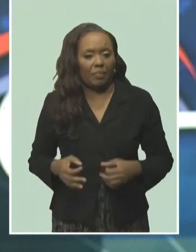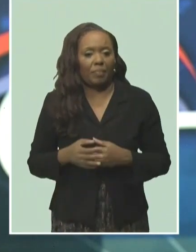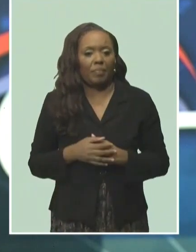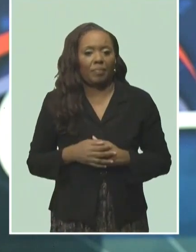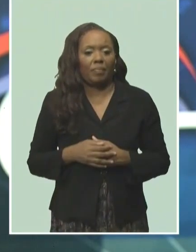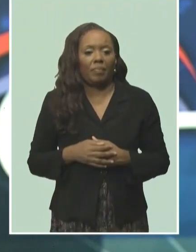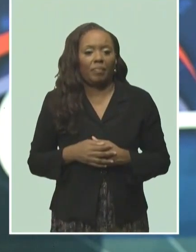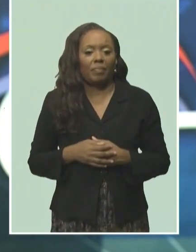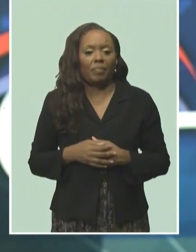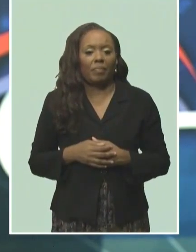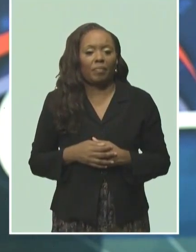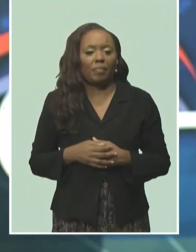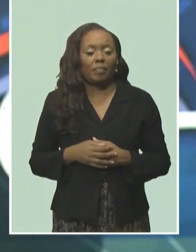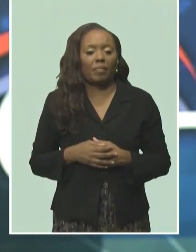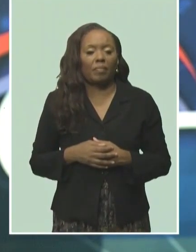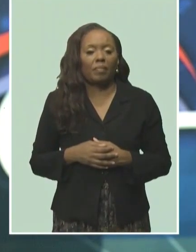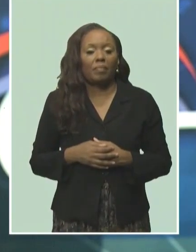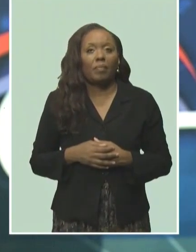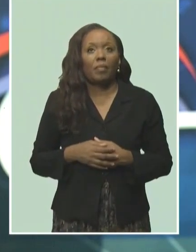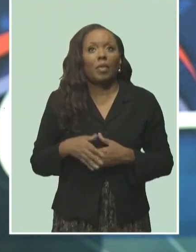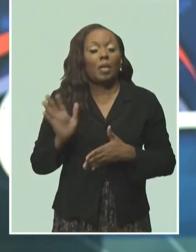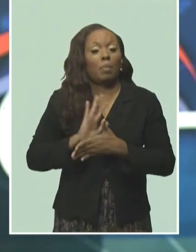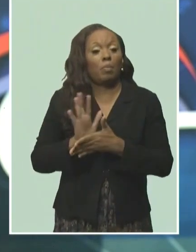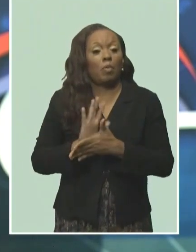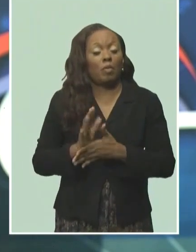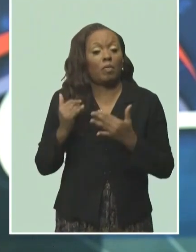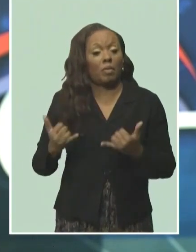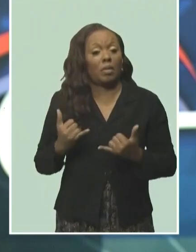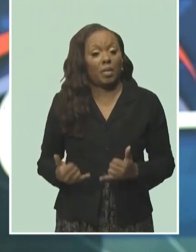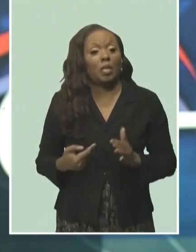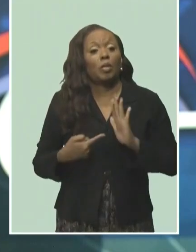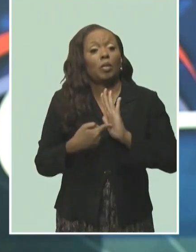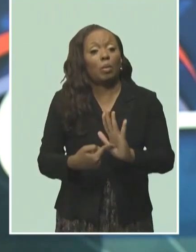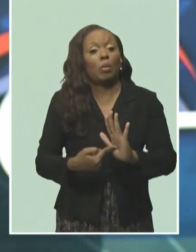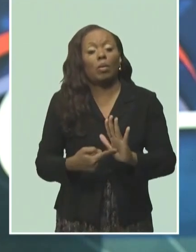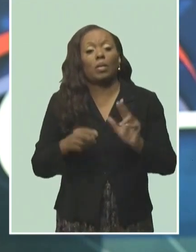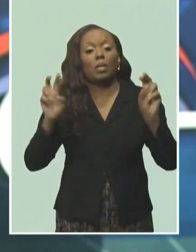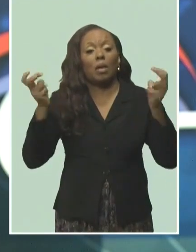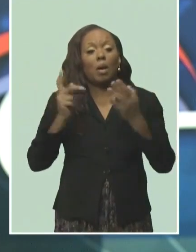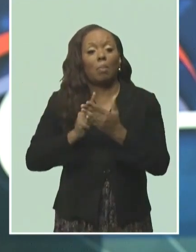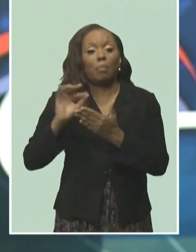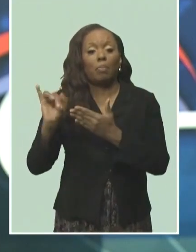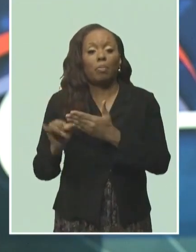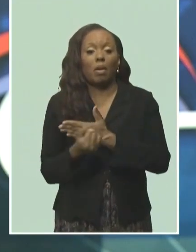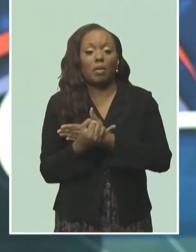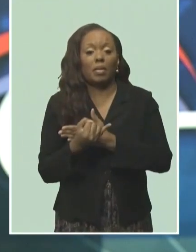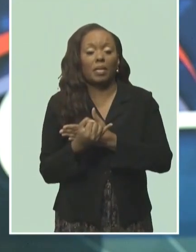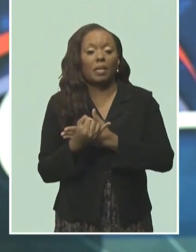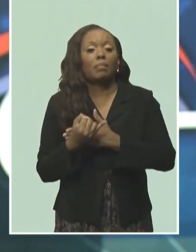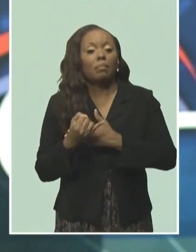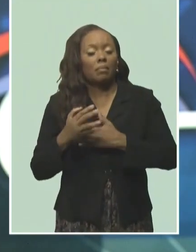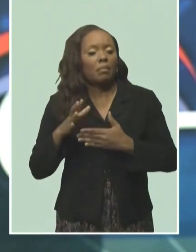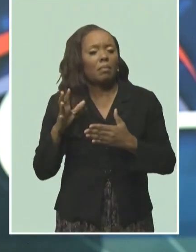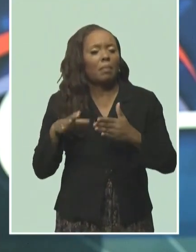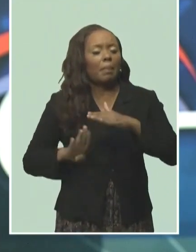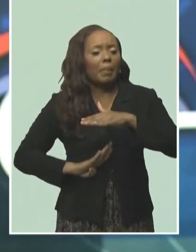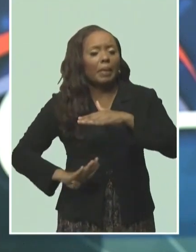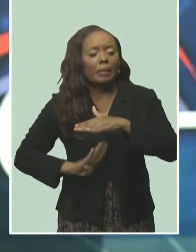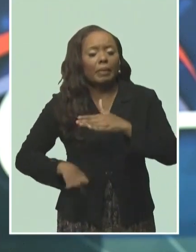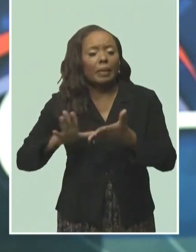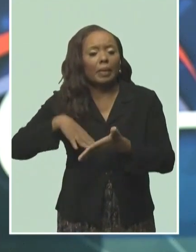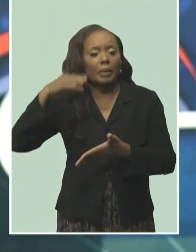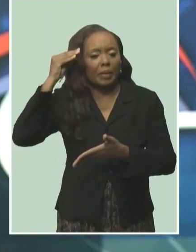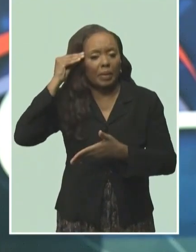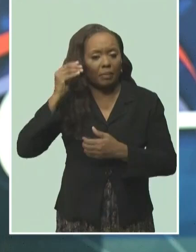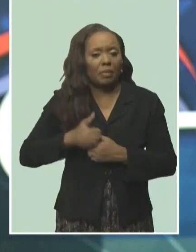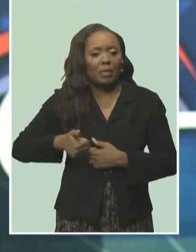the implementation of project-based learning, which allows for greater student involvement. Chief Education Officer Dr. Ramona